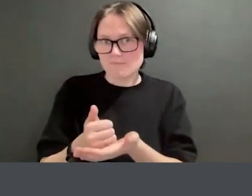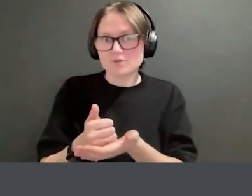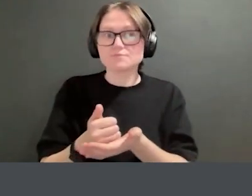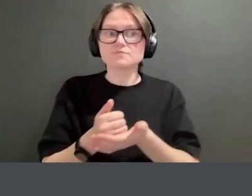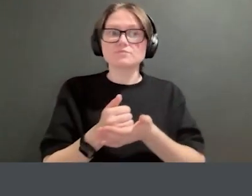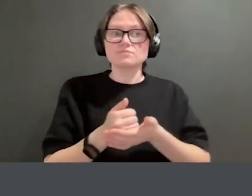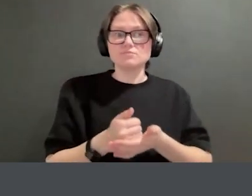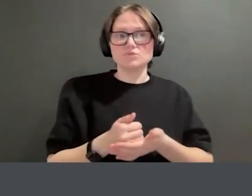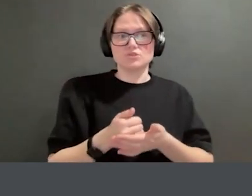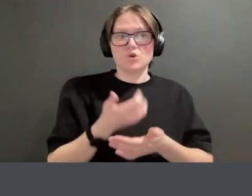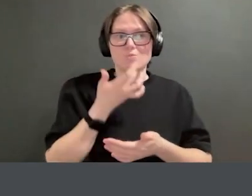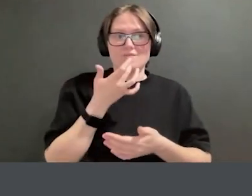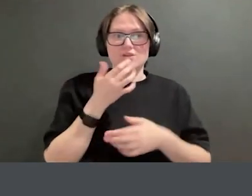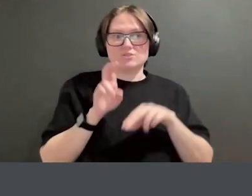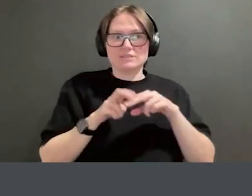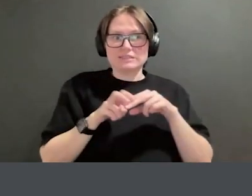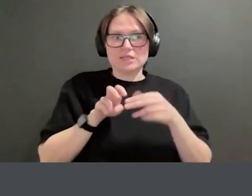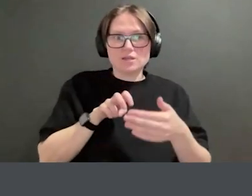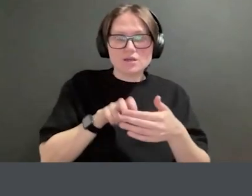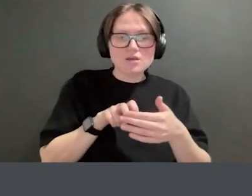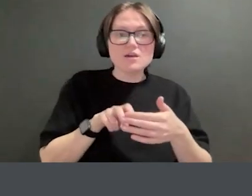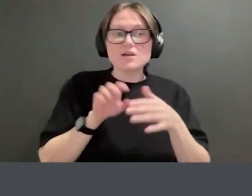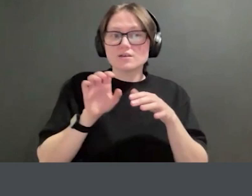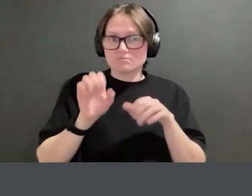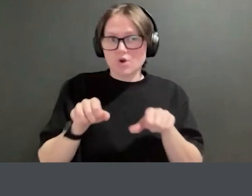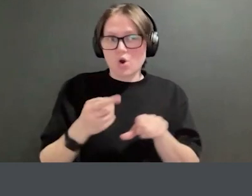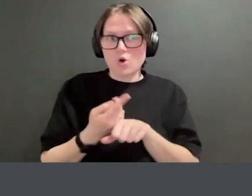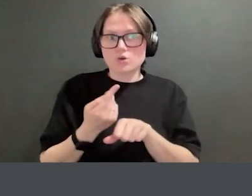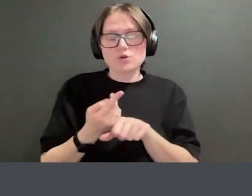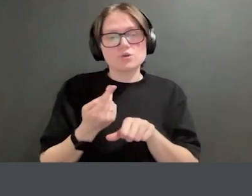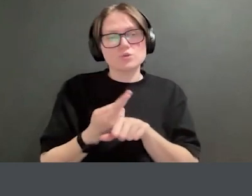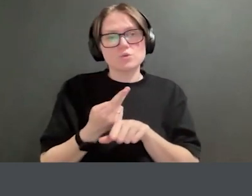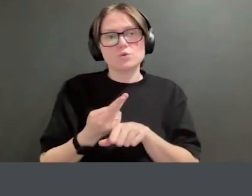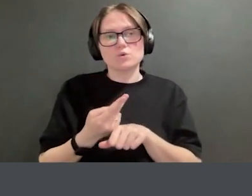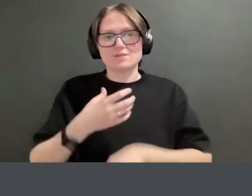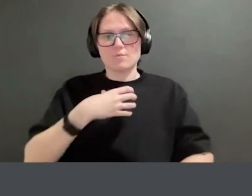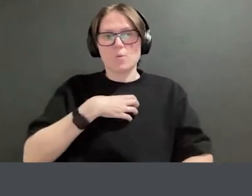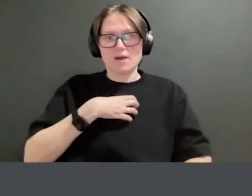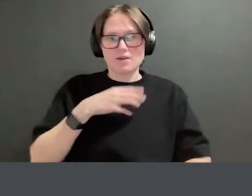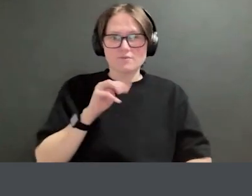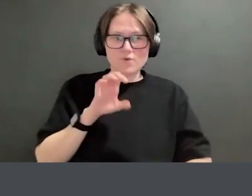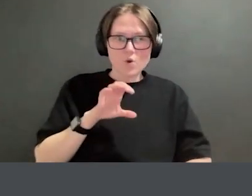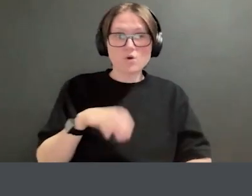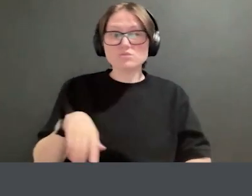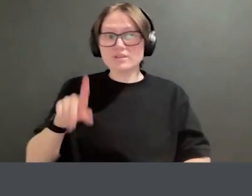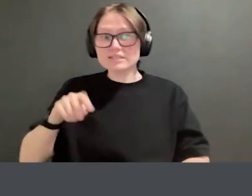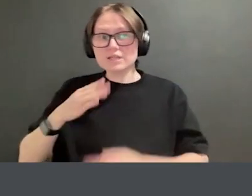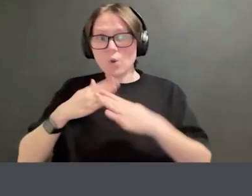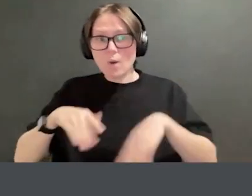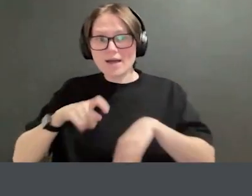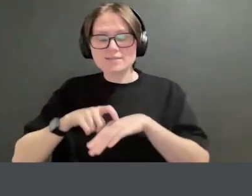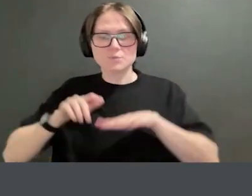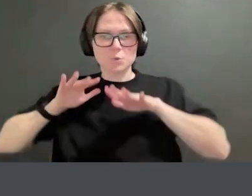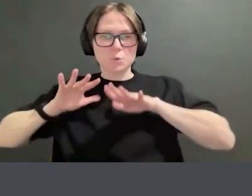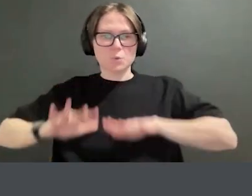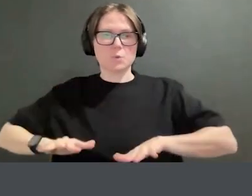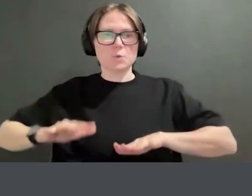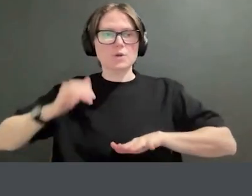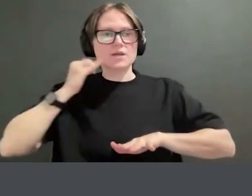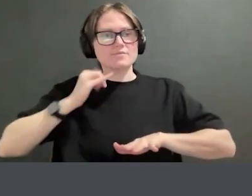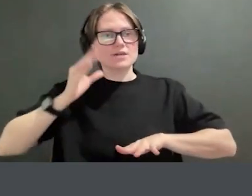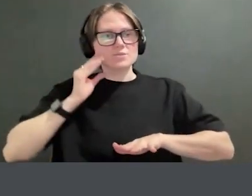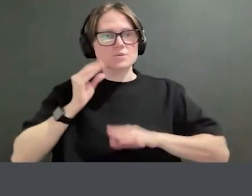to preferential seating, do they need a use of a remote microphone? Do they need some quiet time to decompress if they